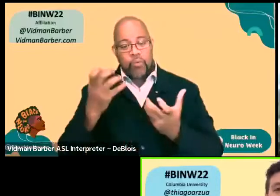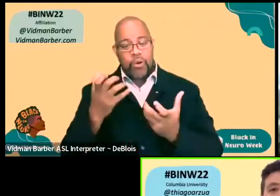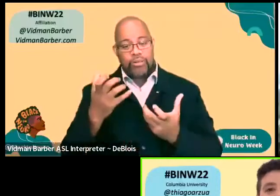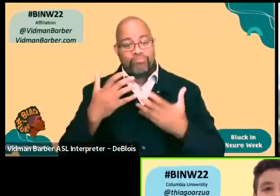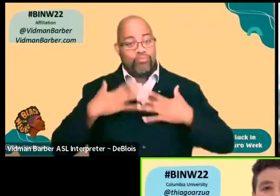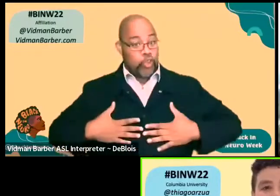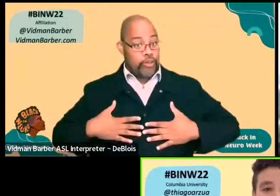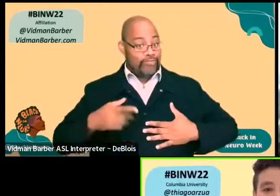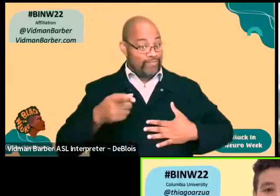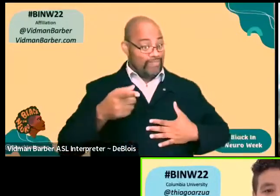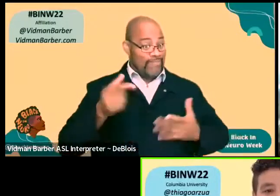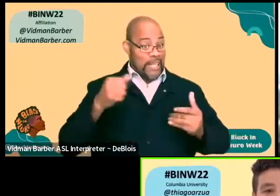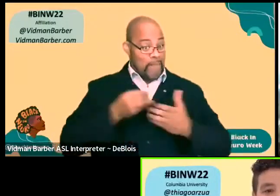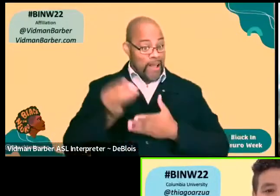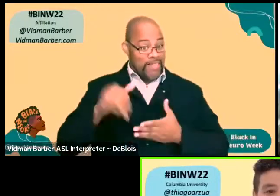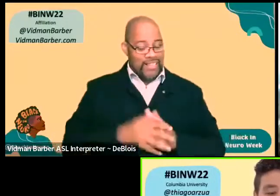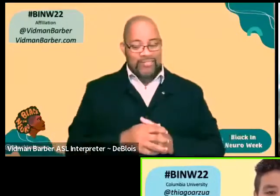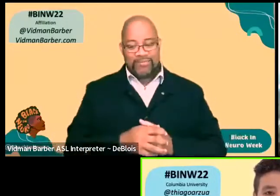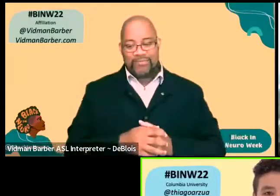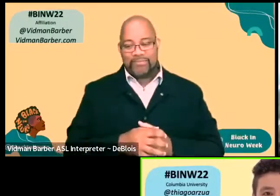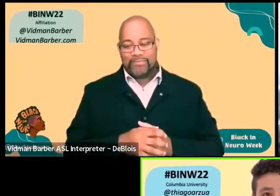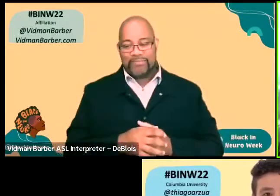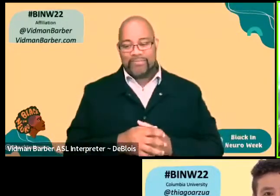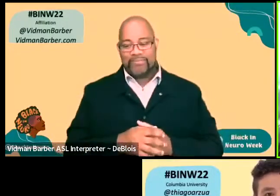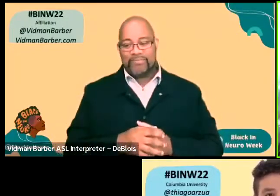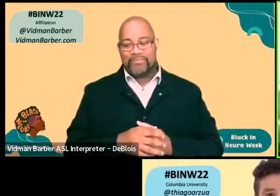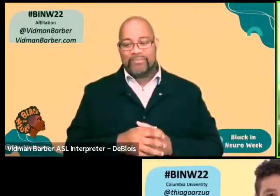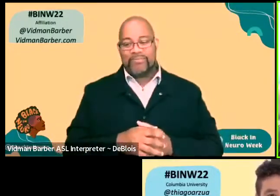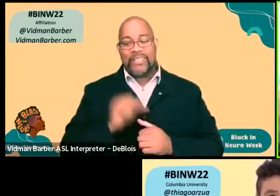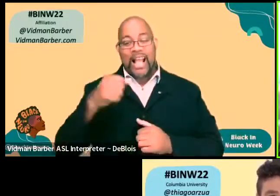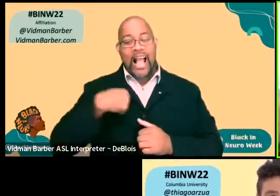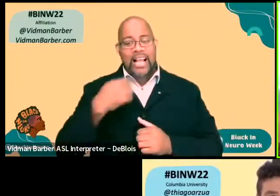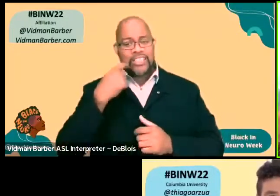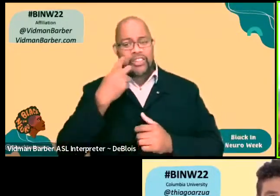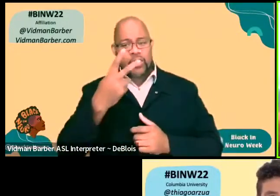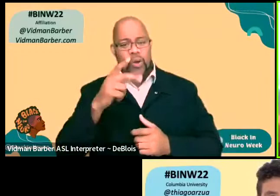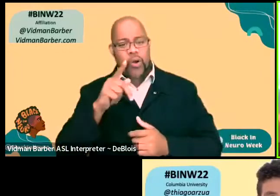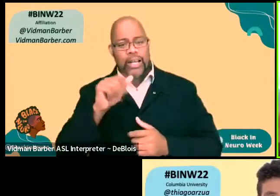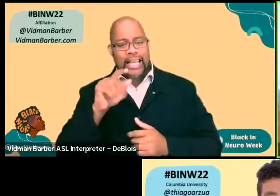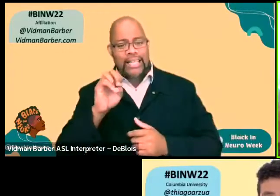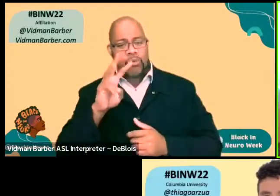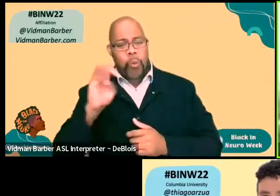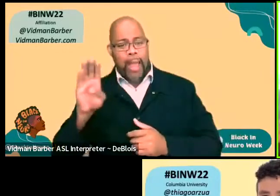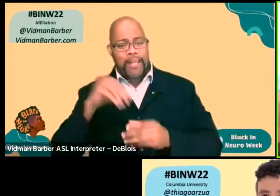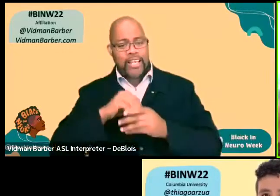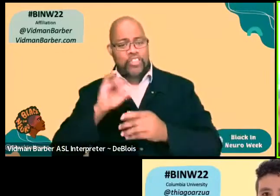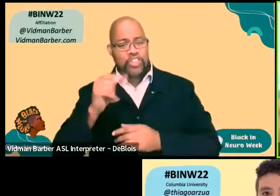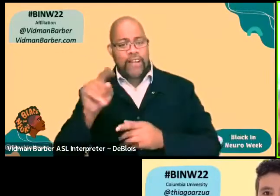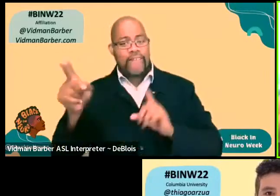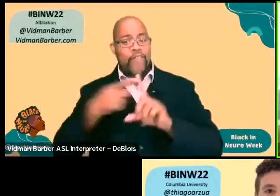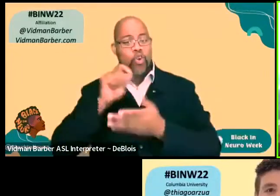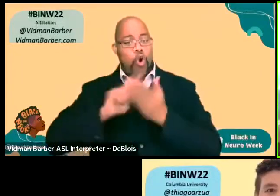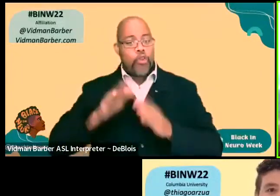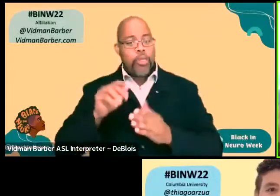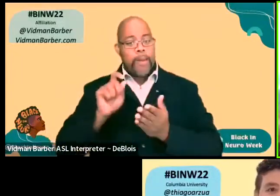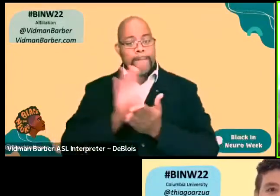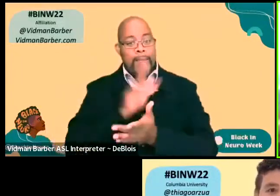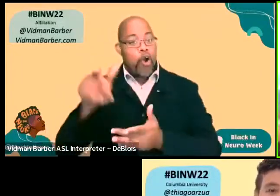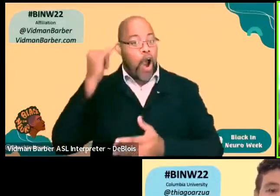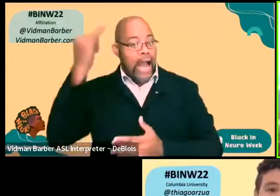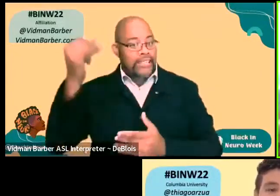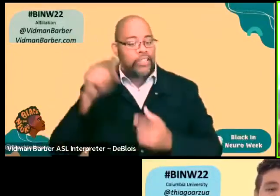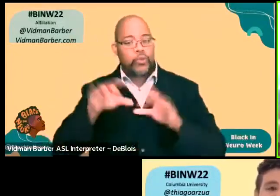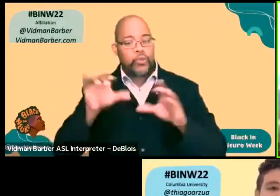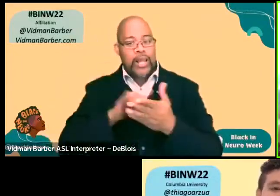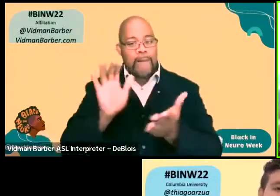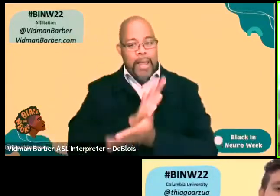t-shirt, SFN's right around the corner. Oh, and I just saw Kate Webb in the chat. So she's the first author on this paper. It was her idea to